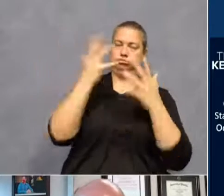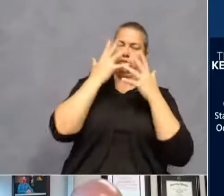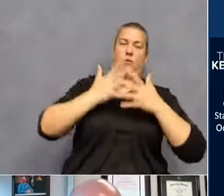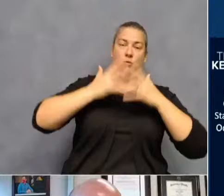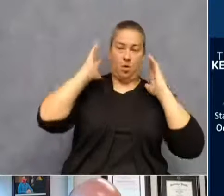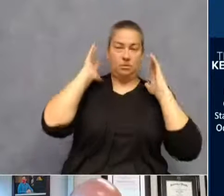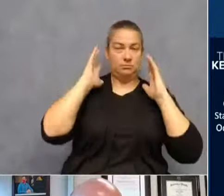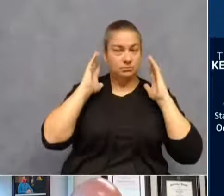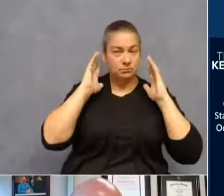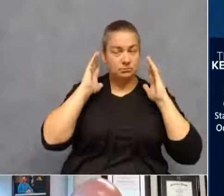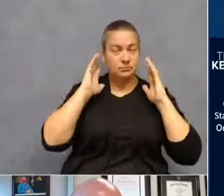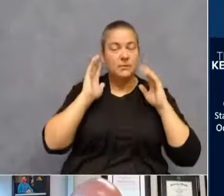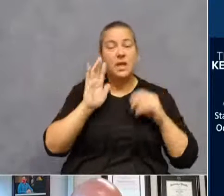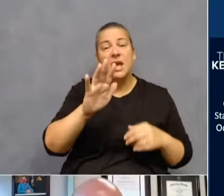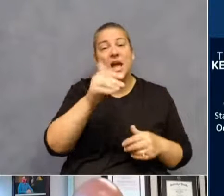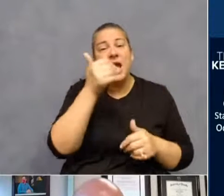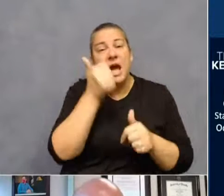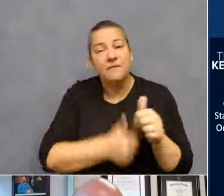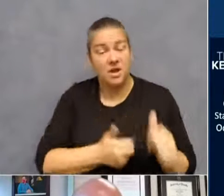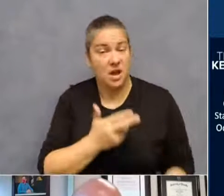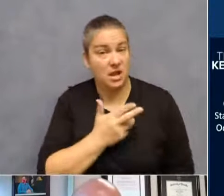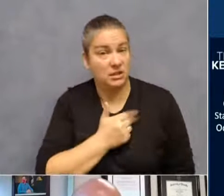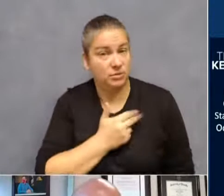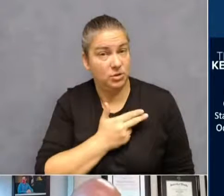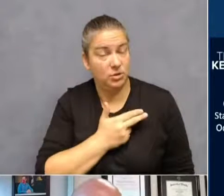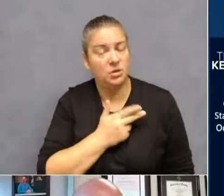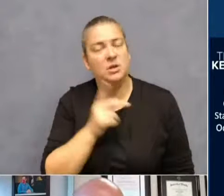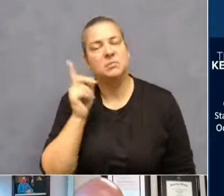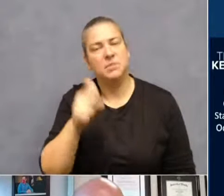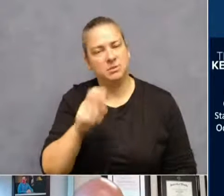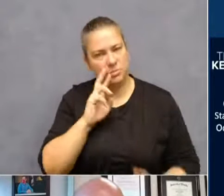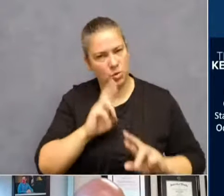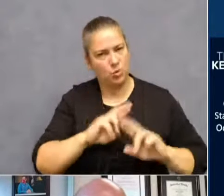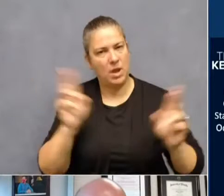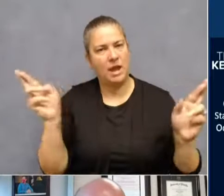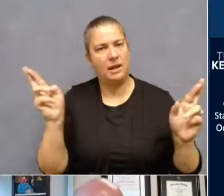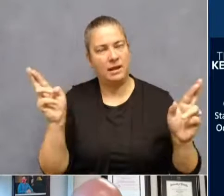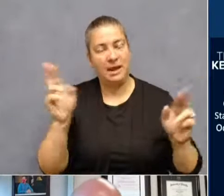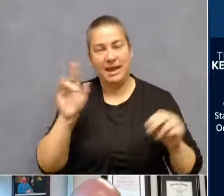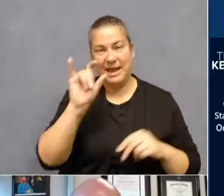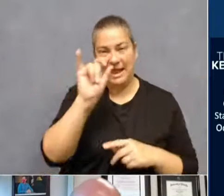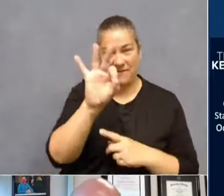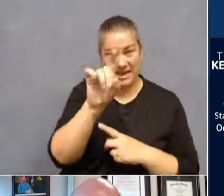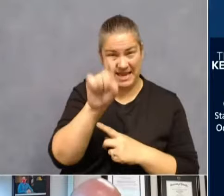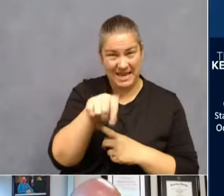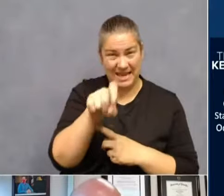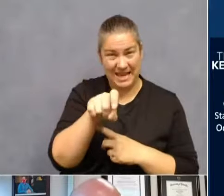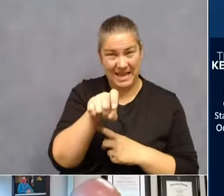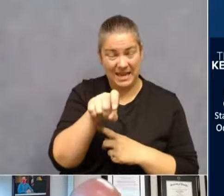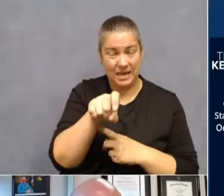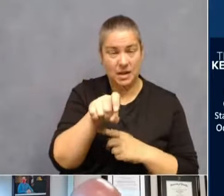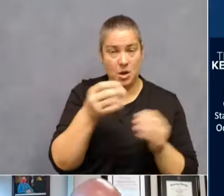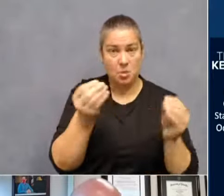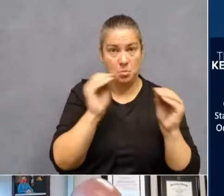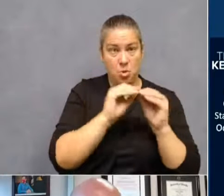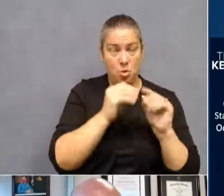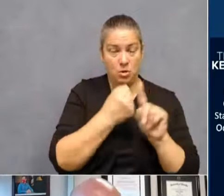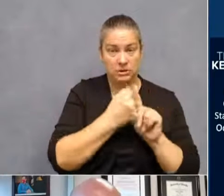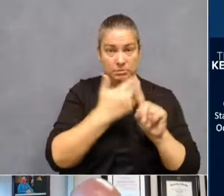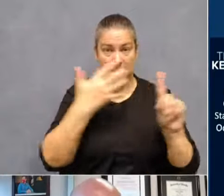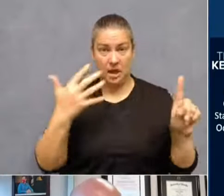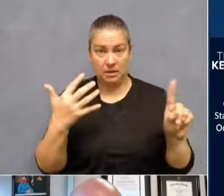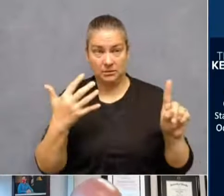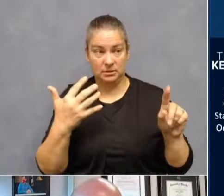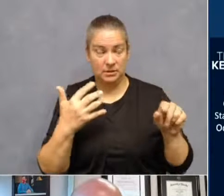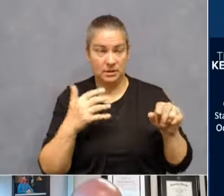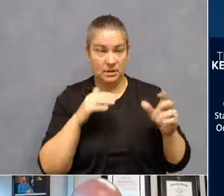hospital is going to have to be prepared to expand the number of people it keeps at its own facility for COVID-19. The only